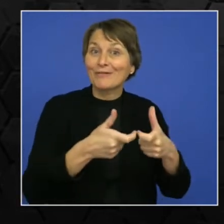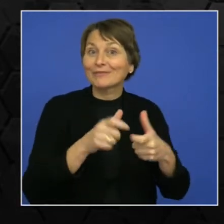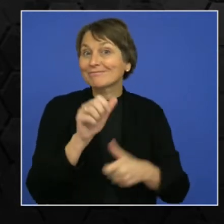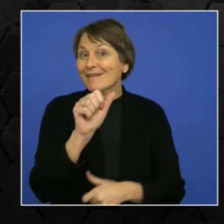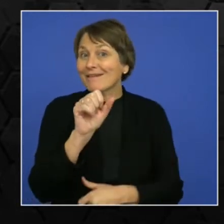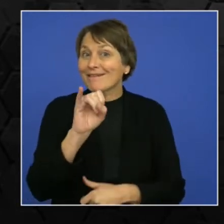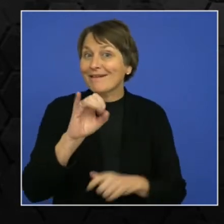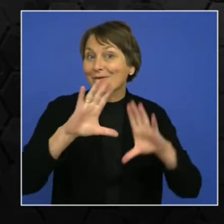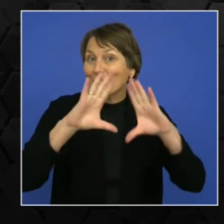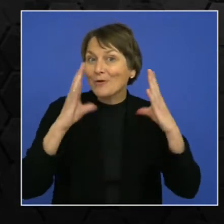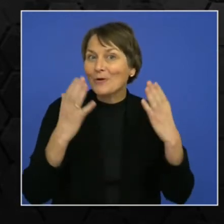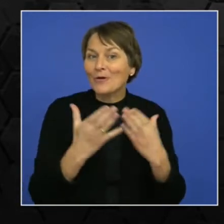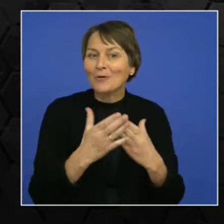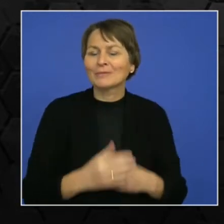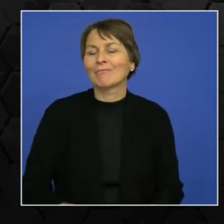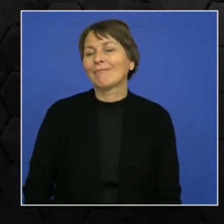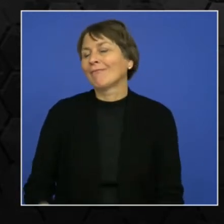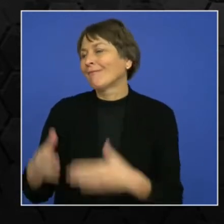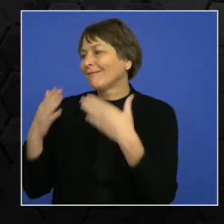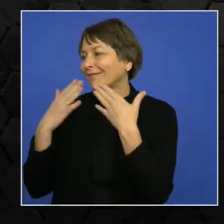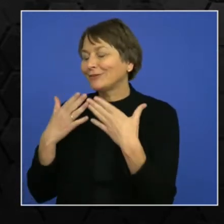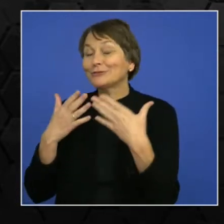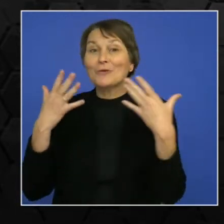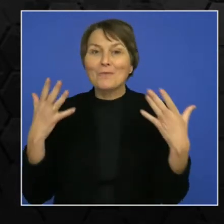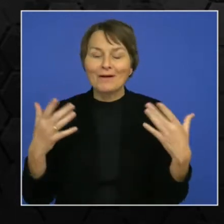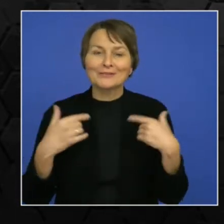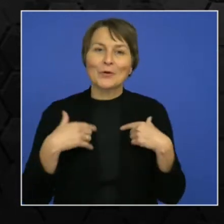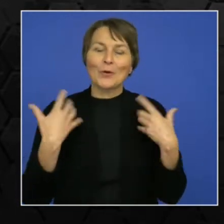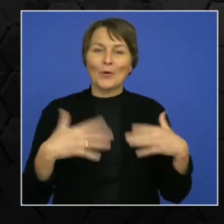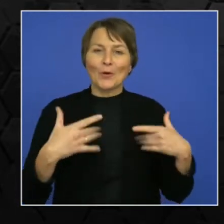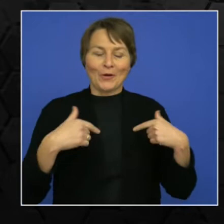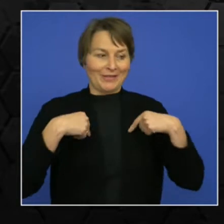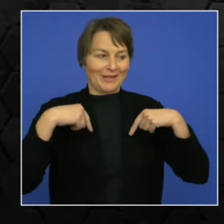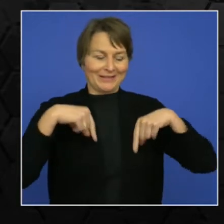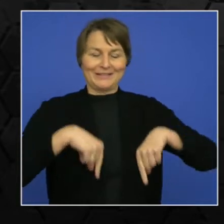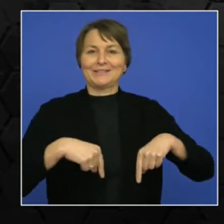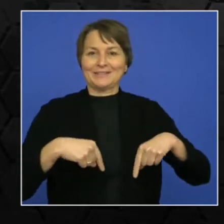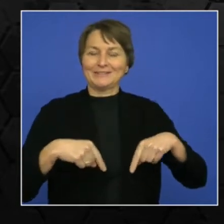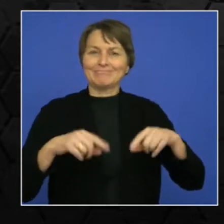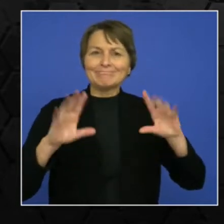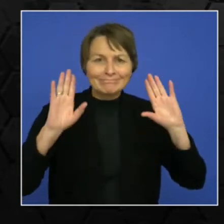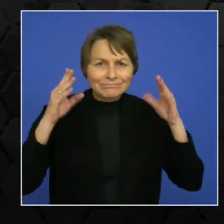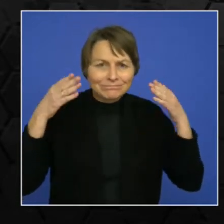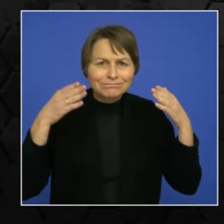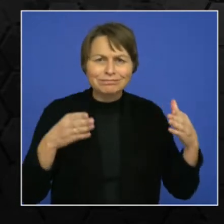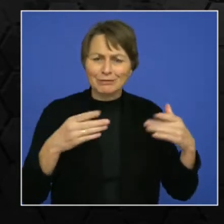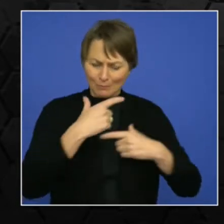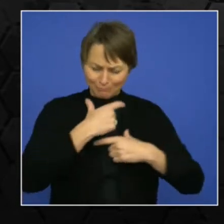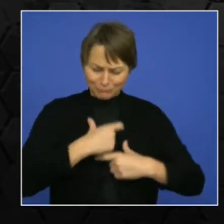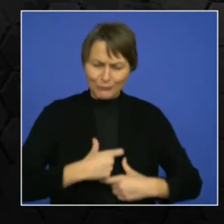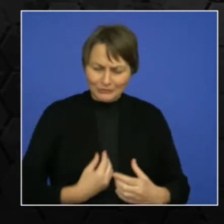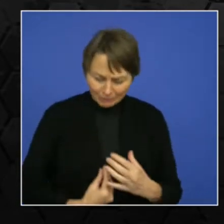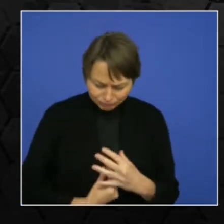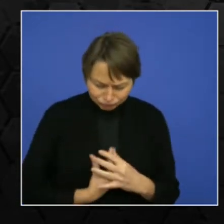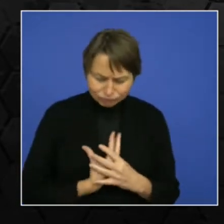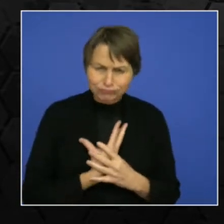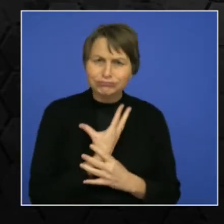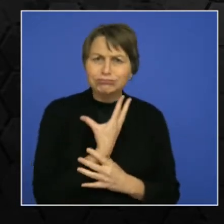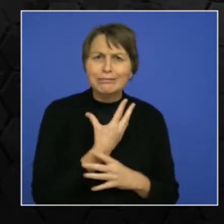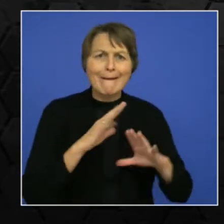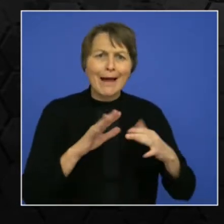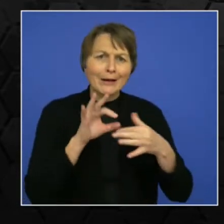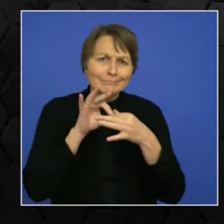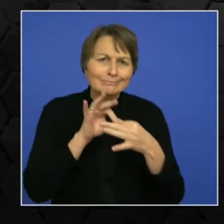a great session on uh, personal development and machine learning and how to